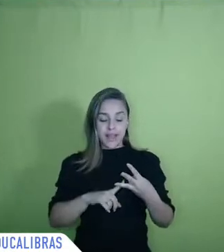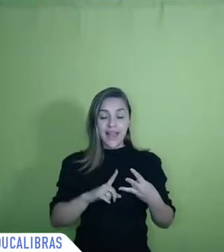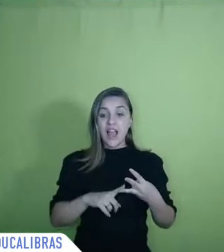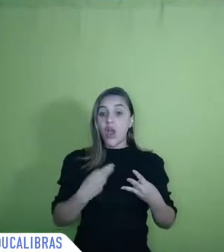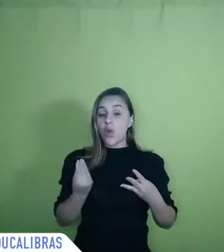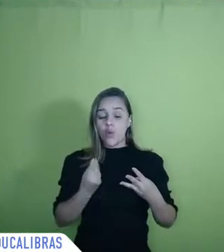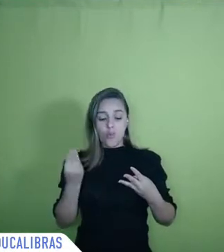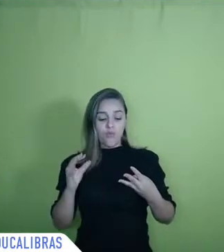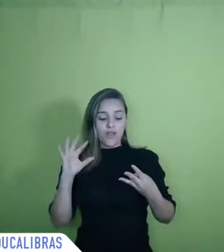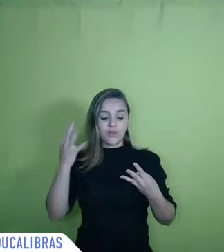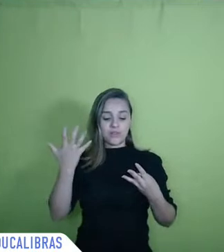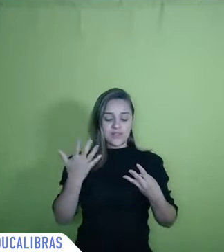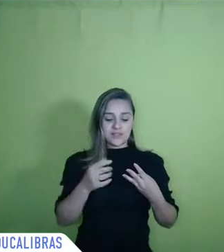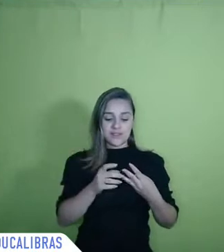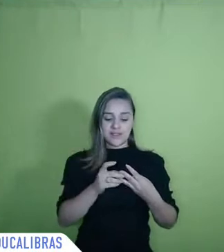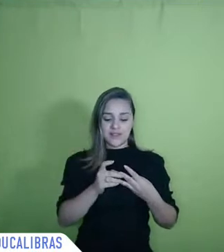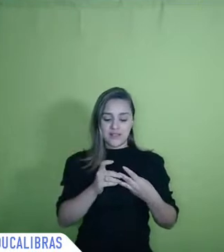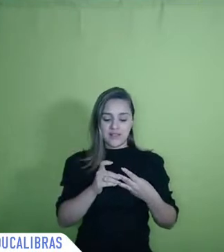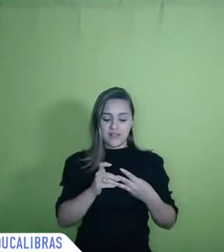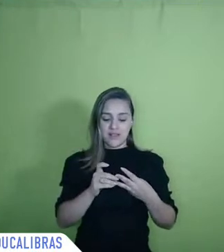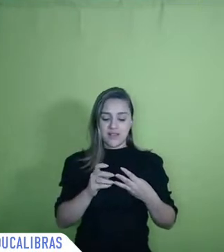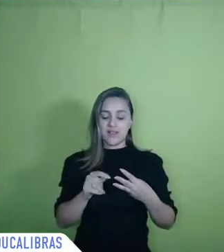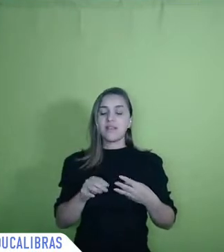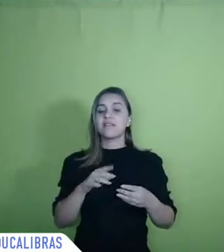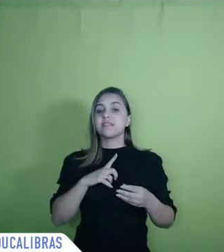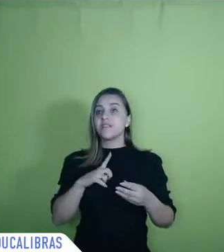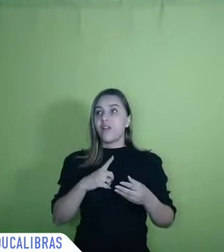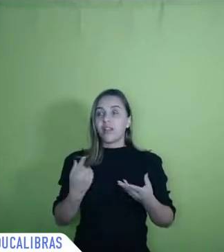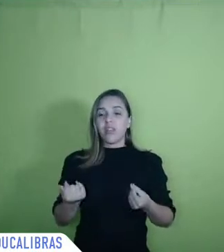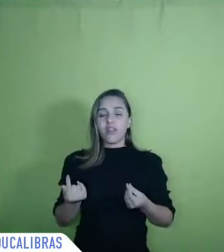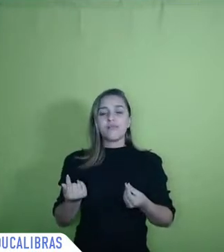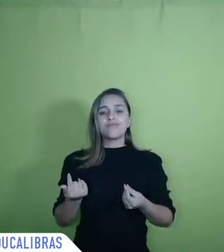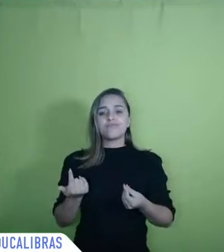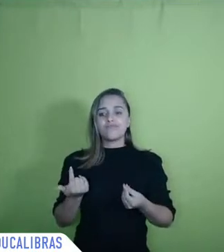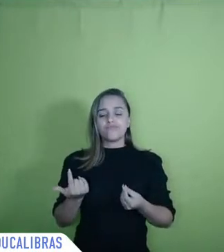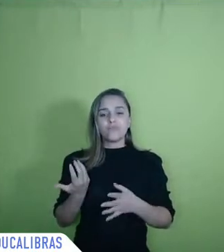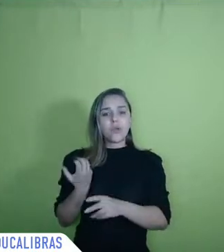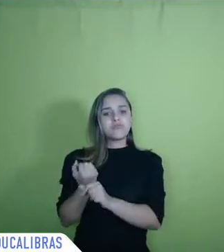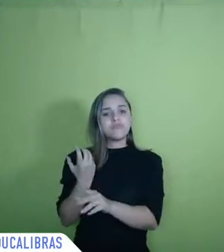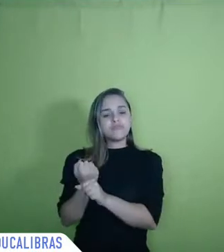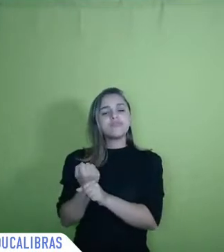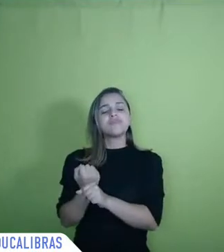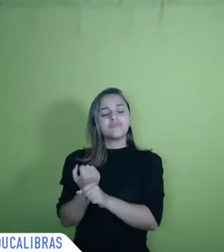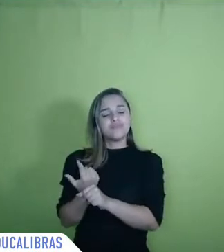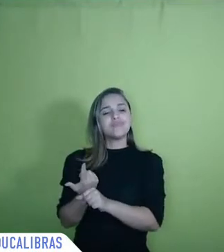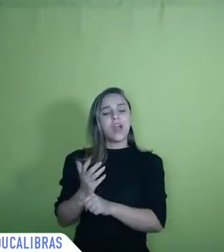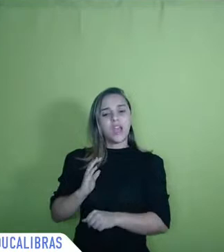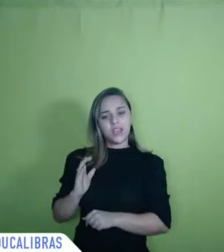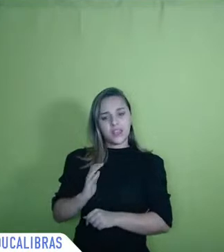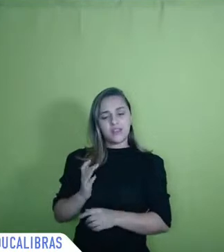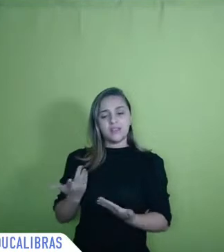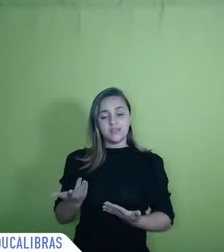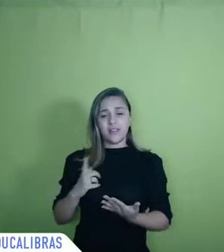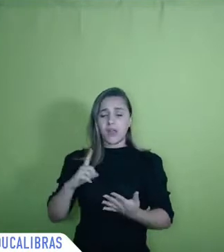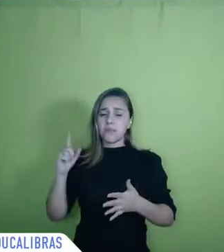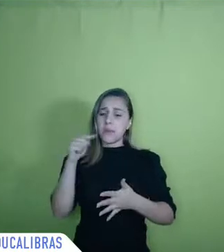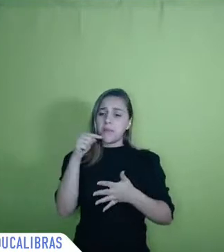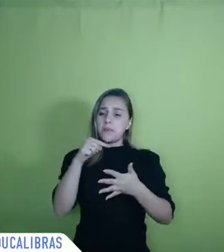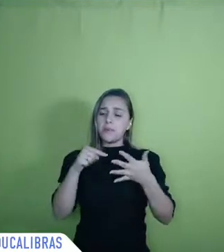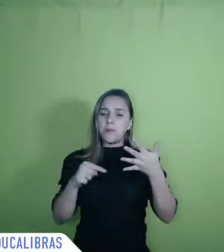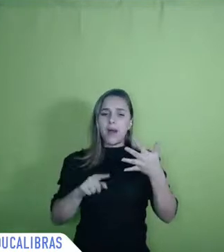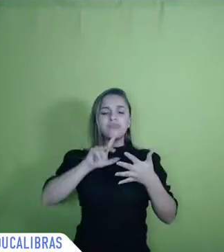public policies. So I think if we focus on the short term, and we've got this COVID recession among us,